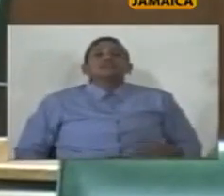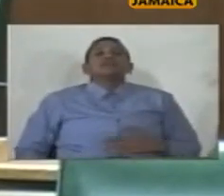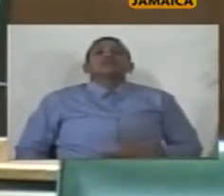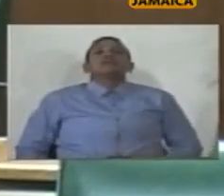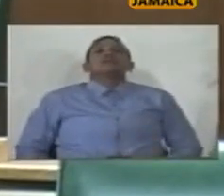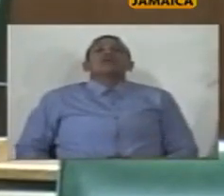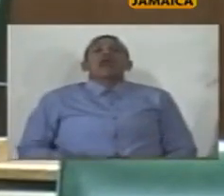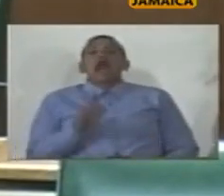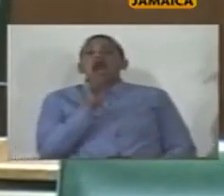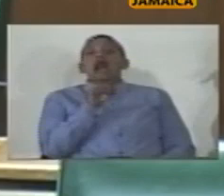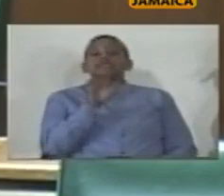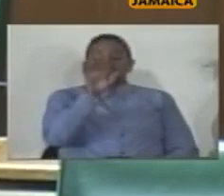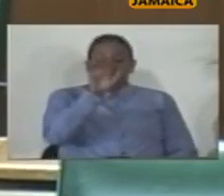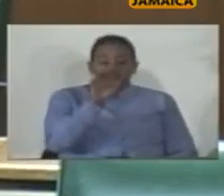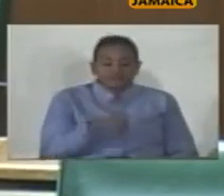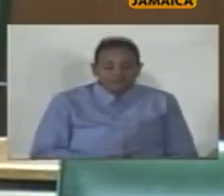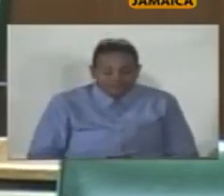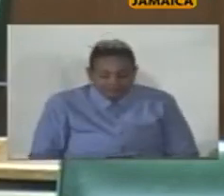Answer.